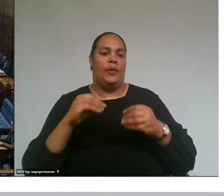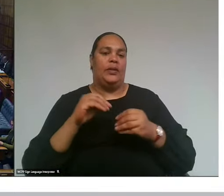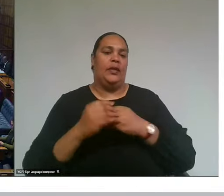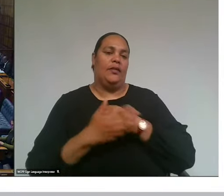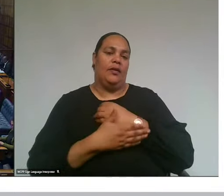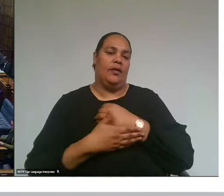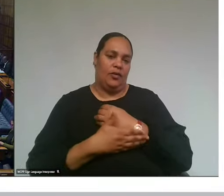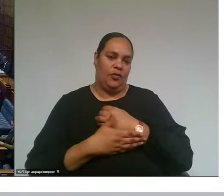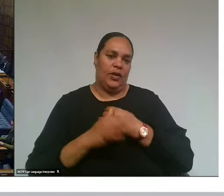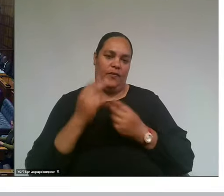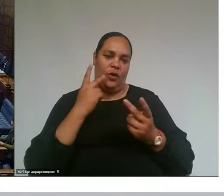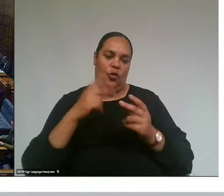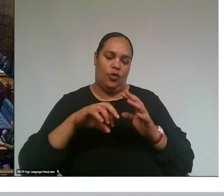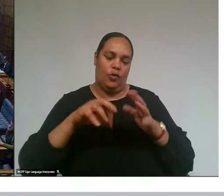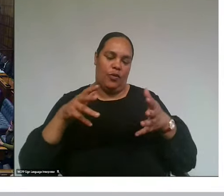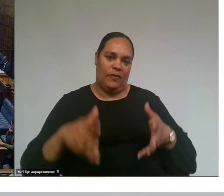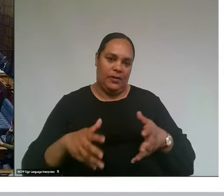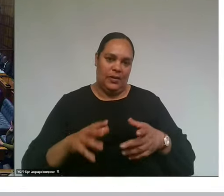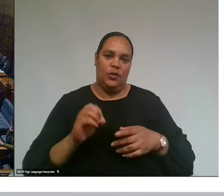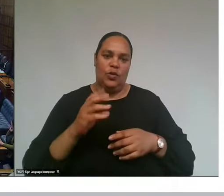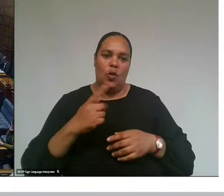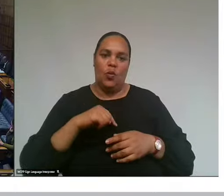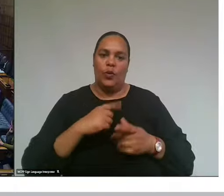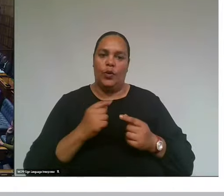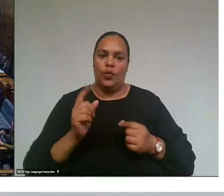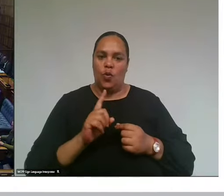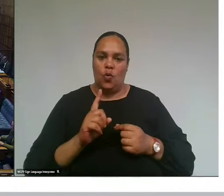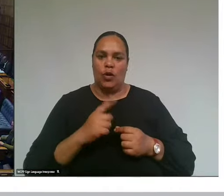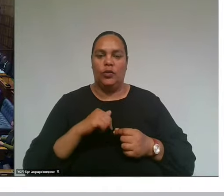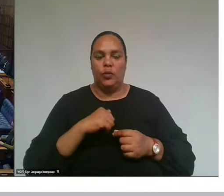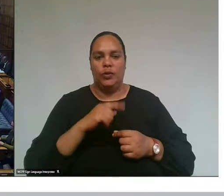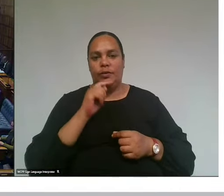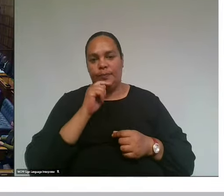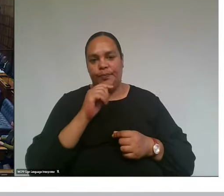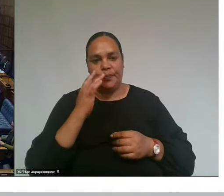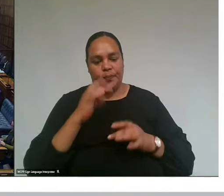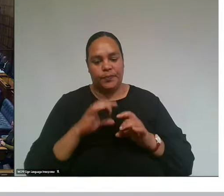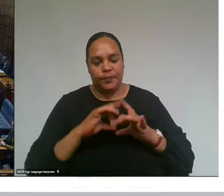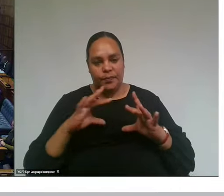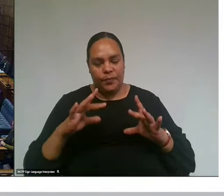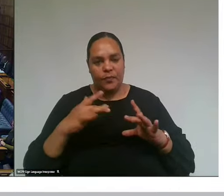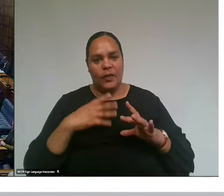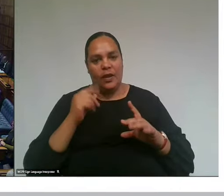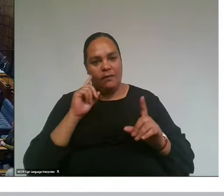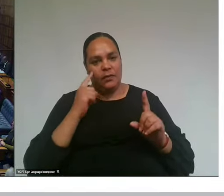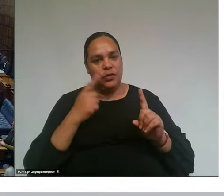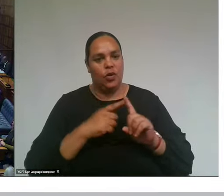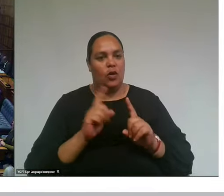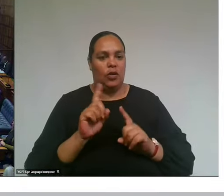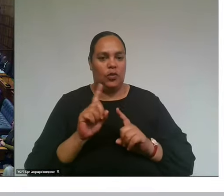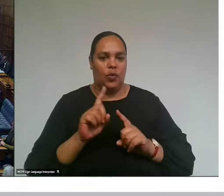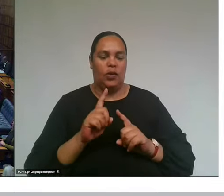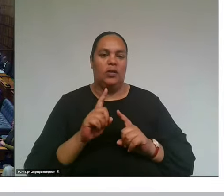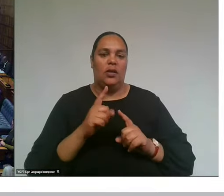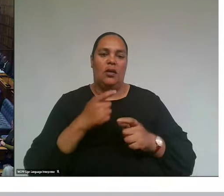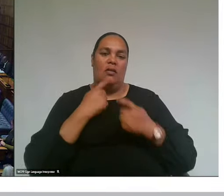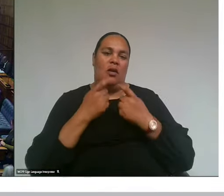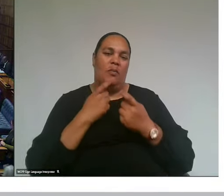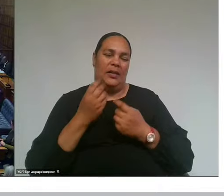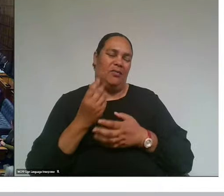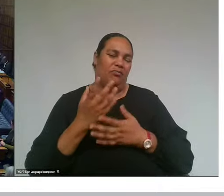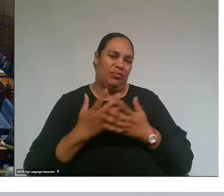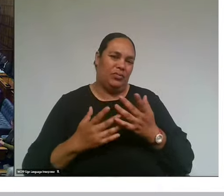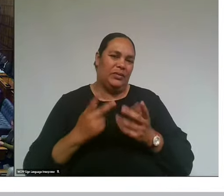the in the if you look at the provinces so what we've done is we initially when we started out we had a target of of of complaints and it's a bit of